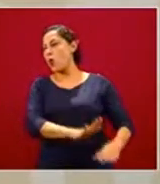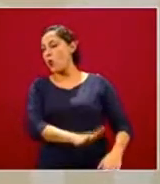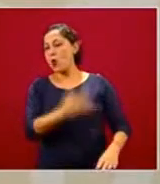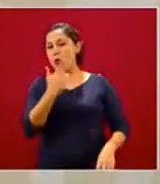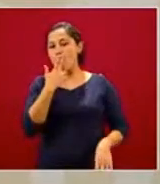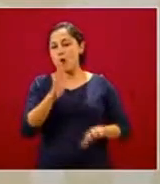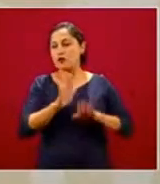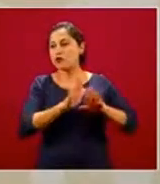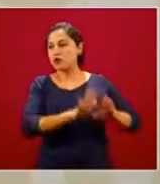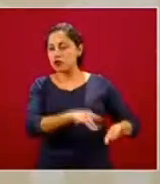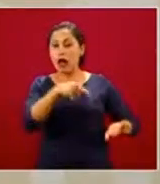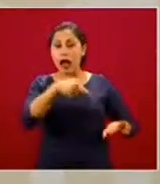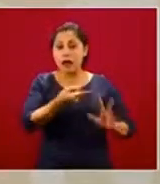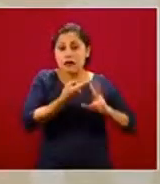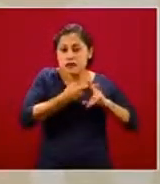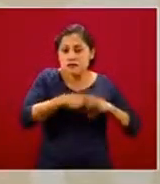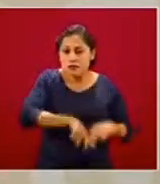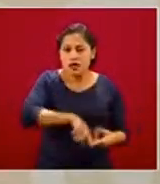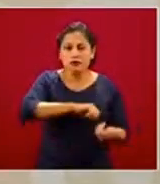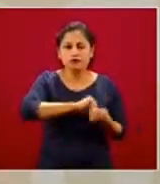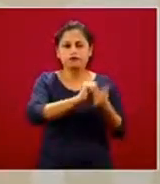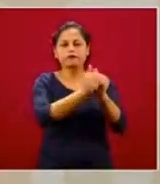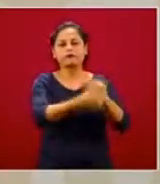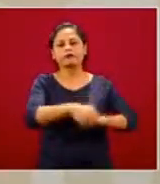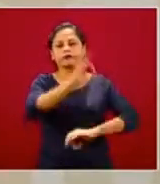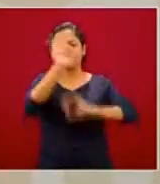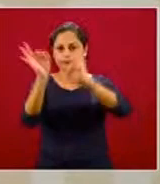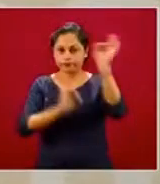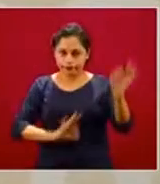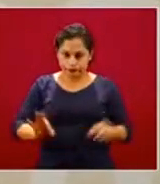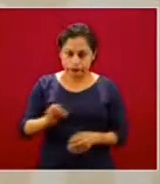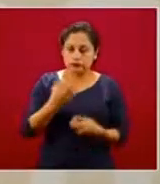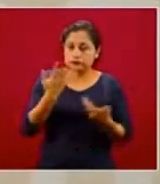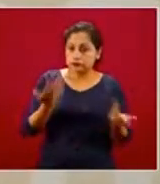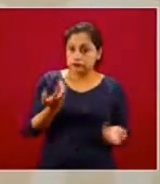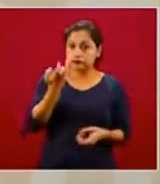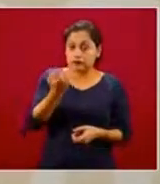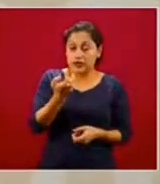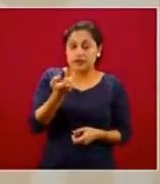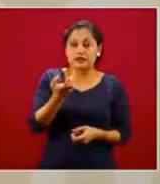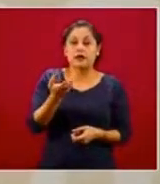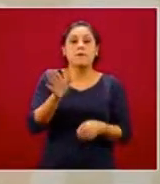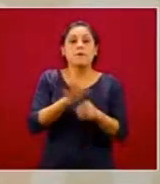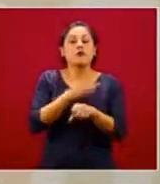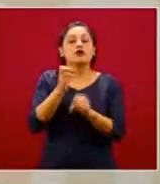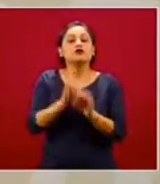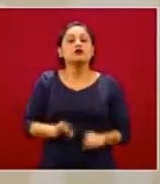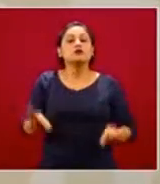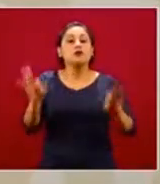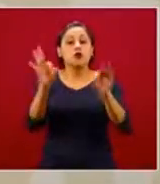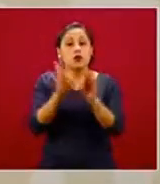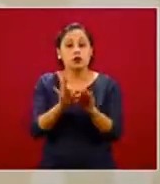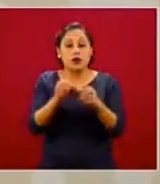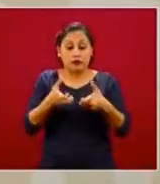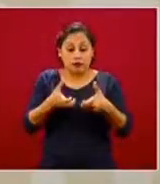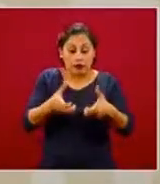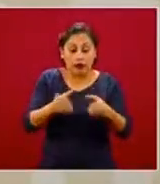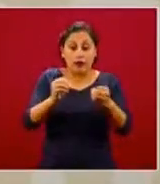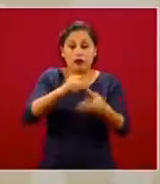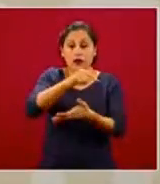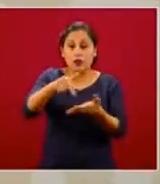So dengue fever comes about because we have breeding grounds for mosquitoes, and those breeding grounds are created by standing